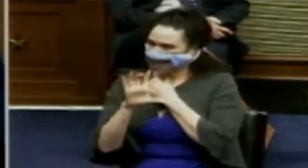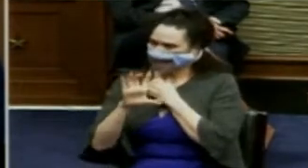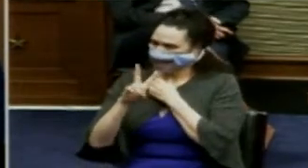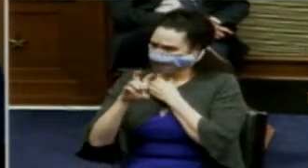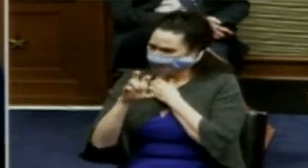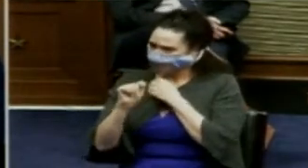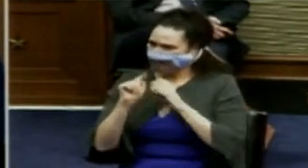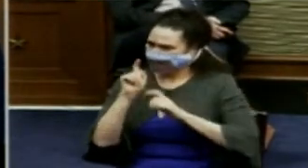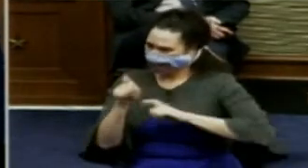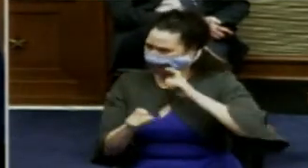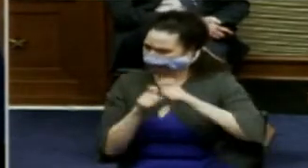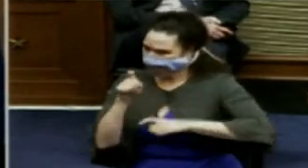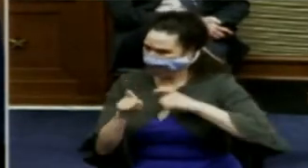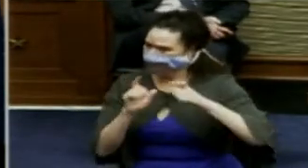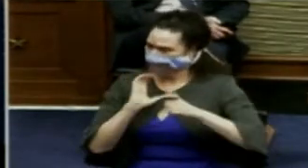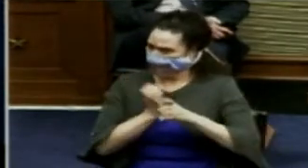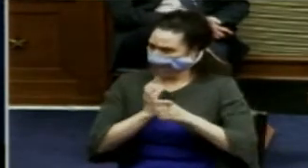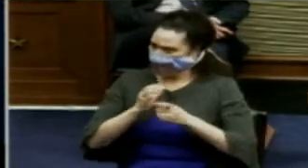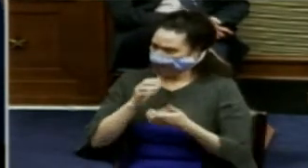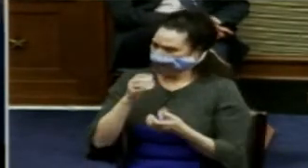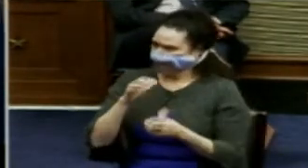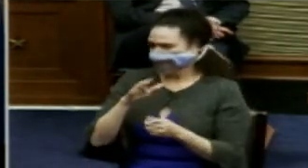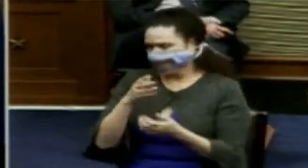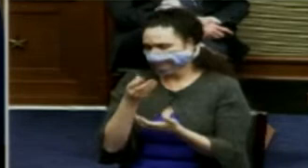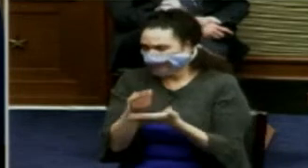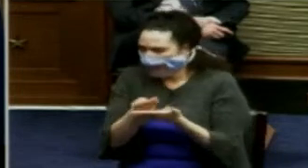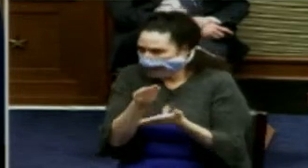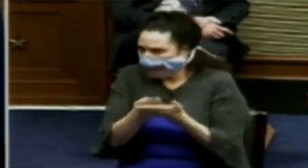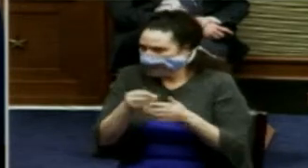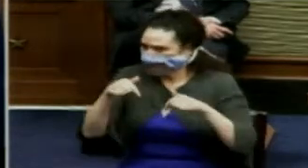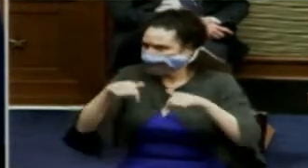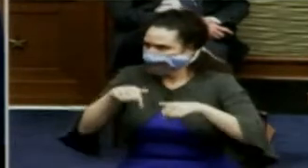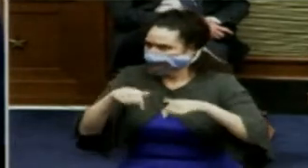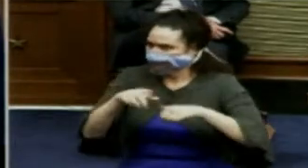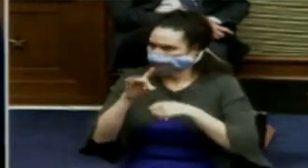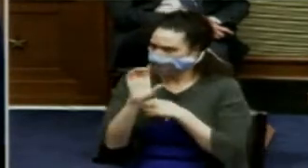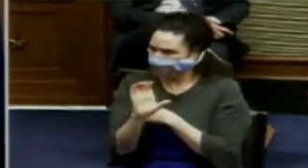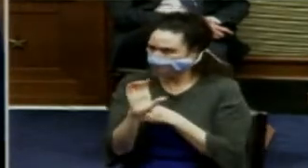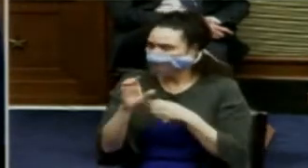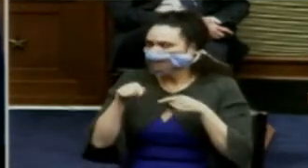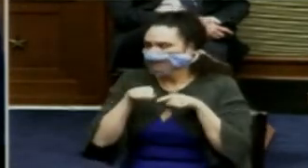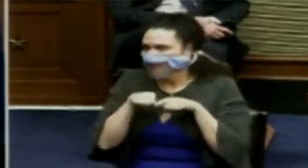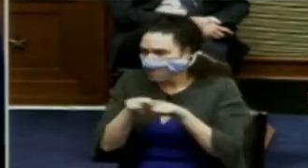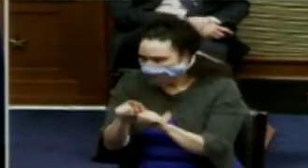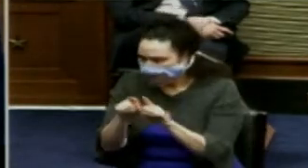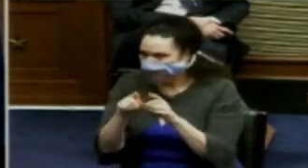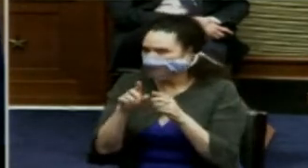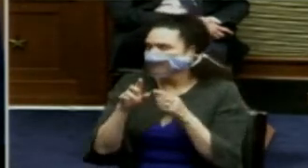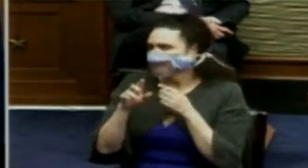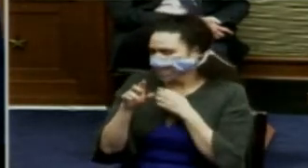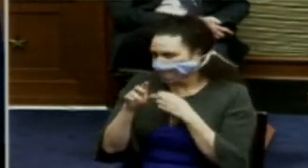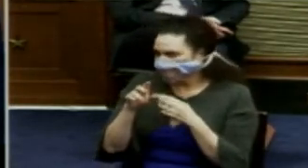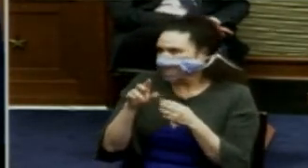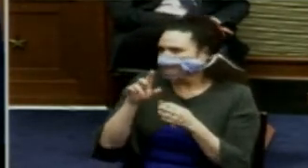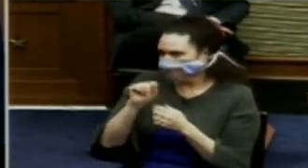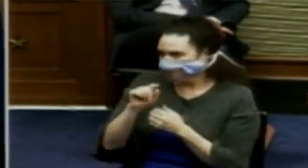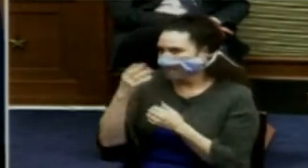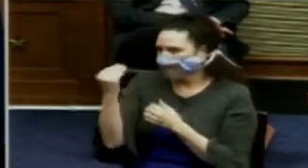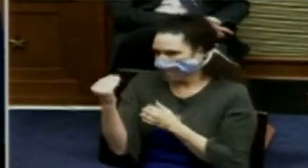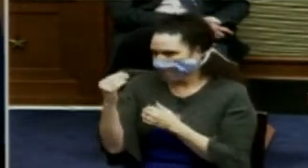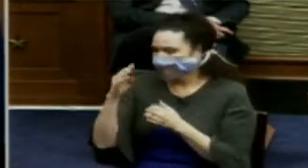business leaders of businesses large and small. In 2015, Mayor Bowser selected me to be chairperson of the advisory board